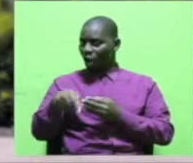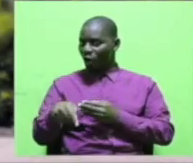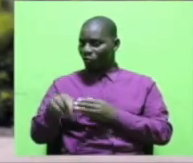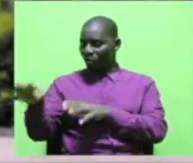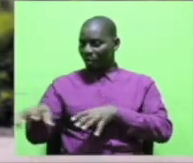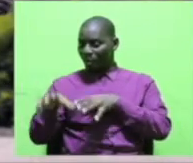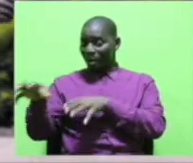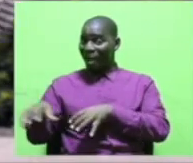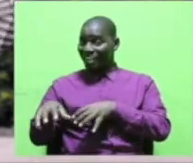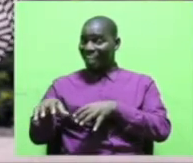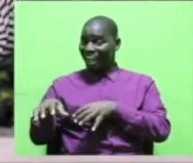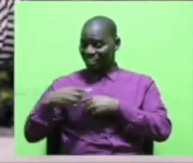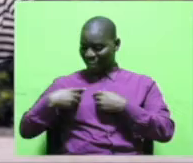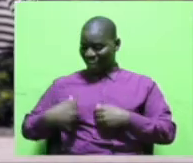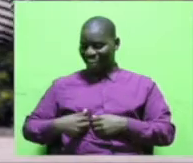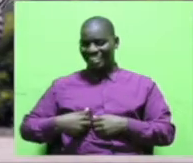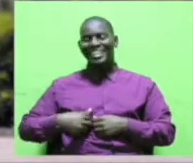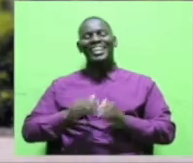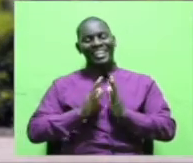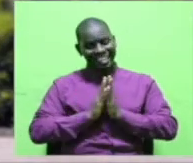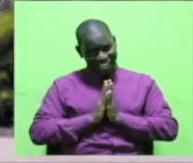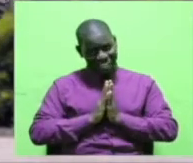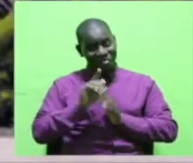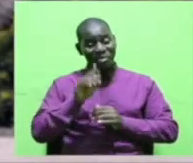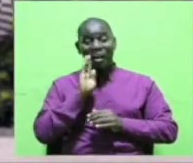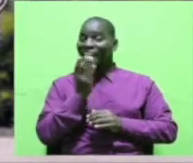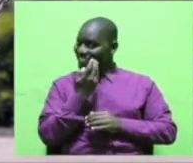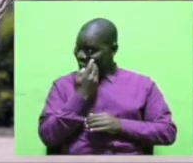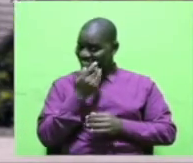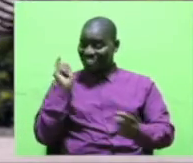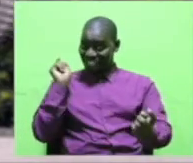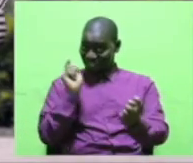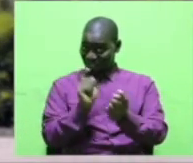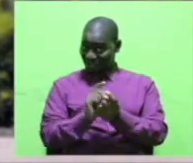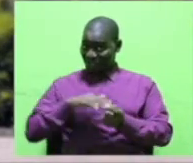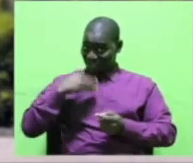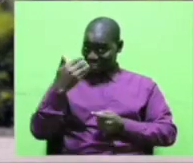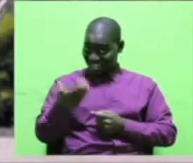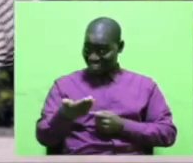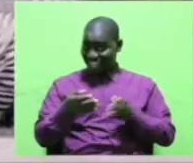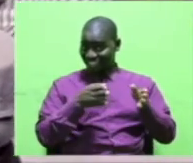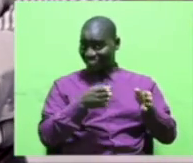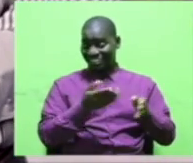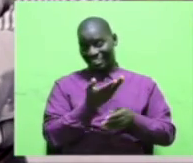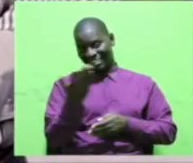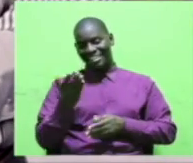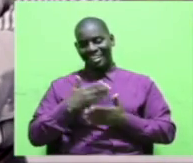heart. Thank you for your attention, and see you again in the next lesson. Thank you.